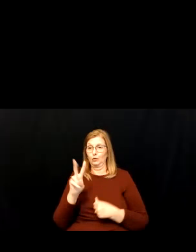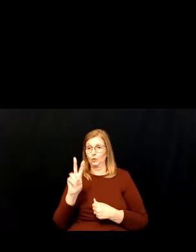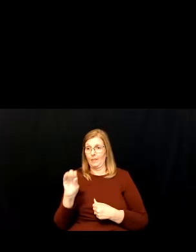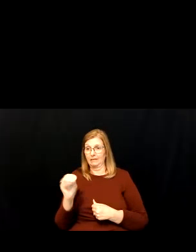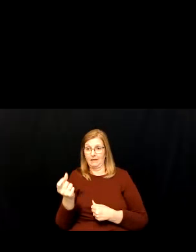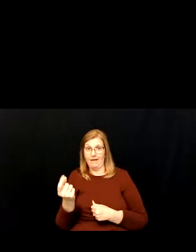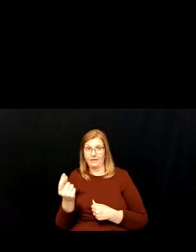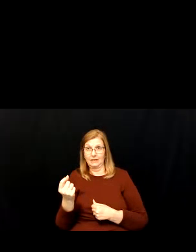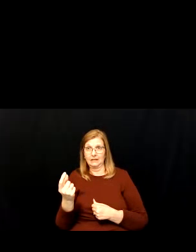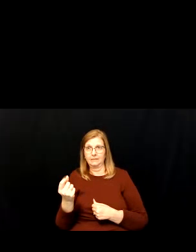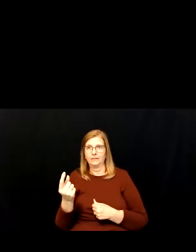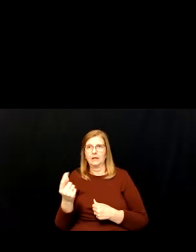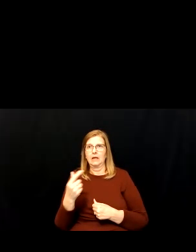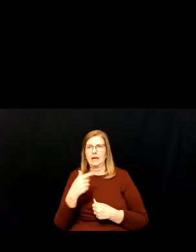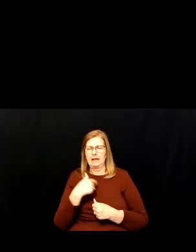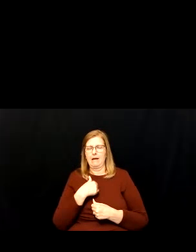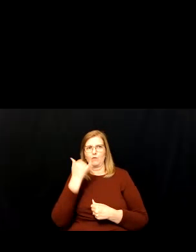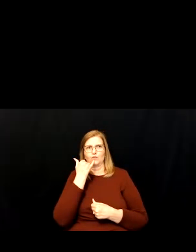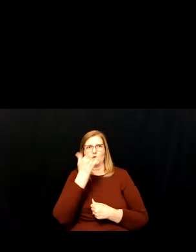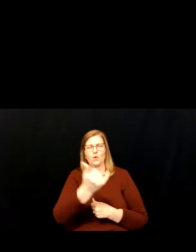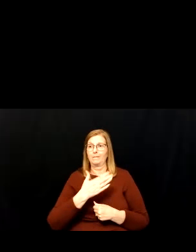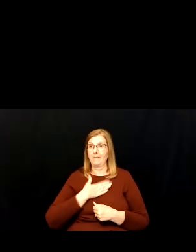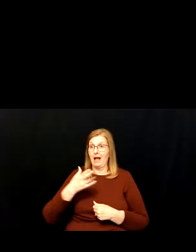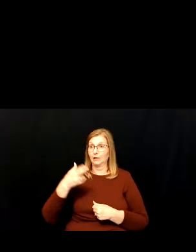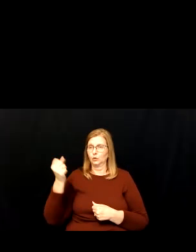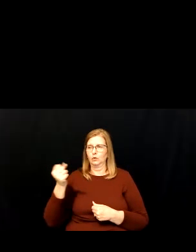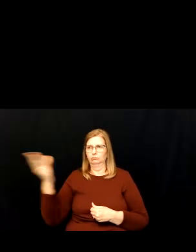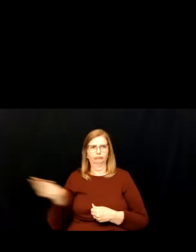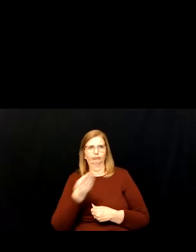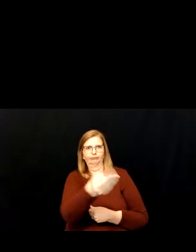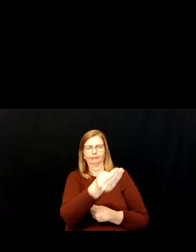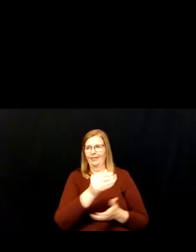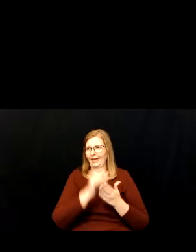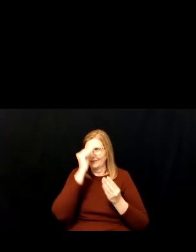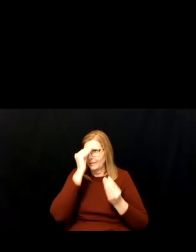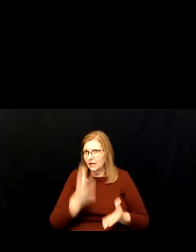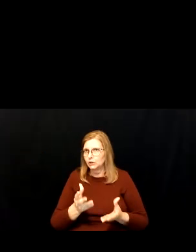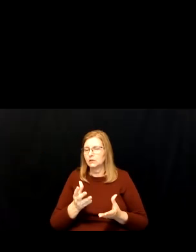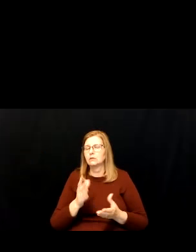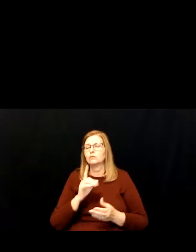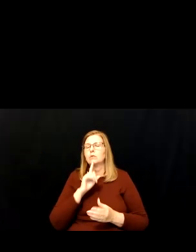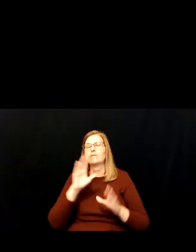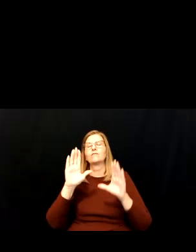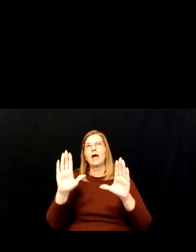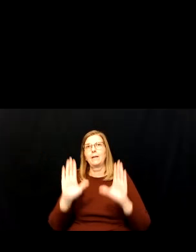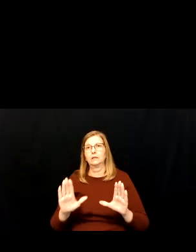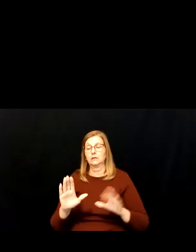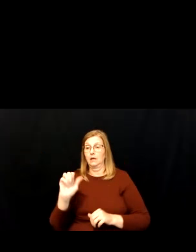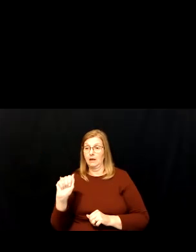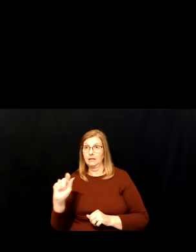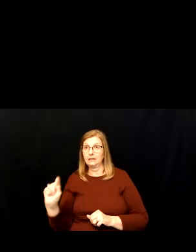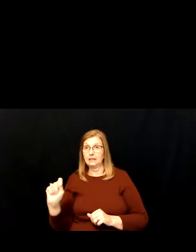And I actually called back to my high school and gave them this information. It's fabulous. Assistive